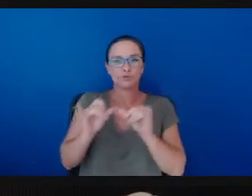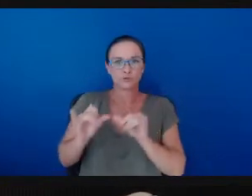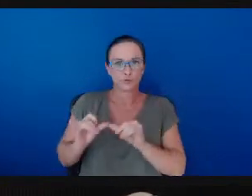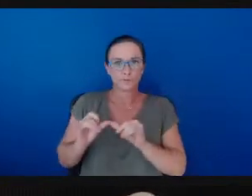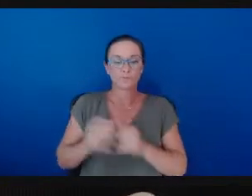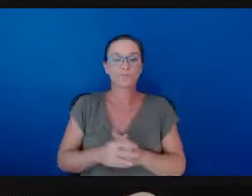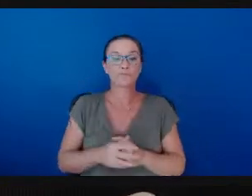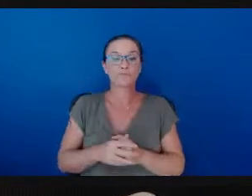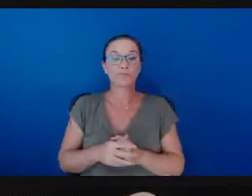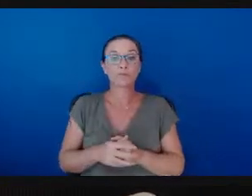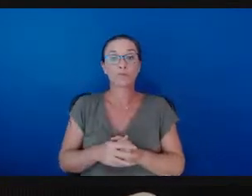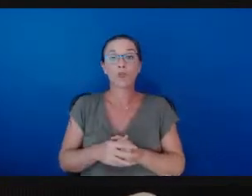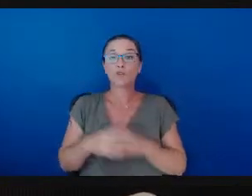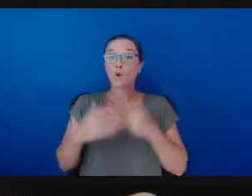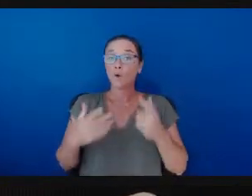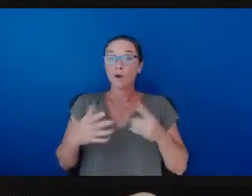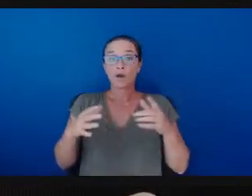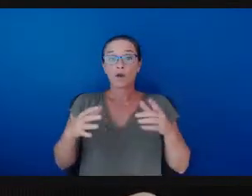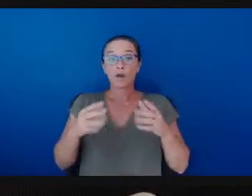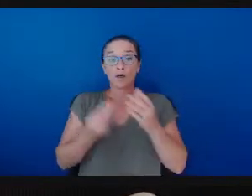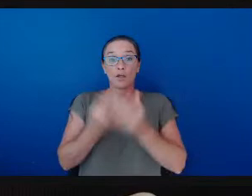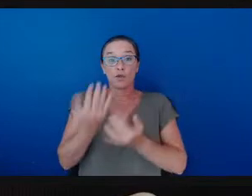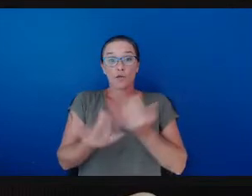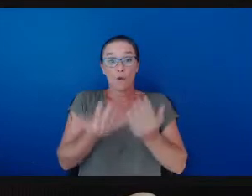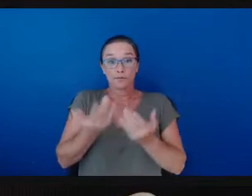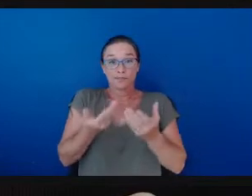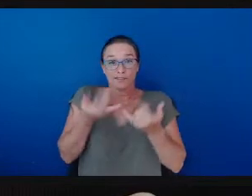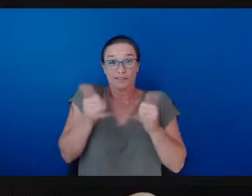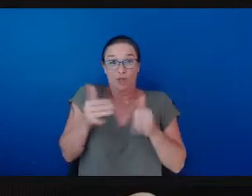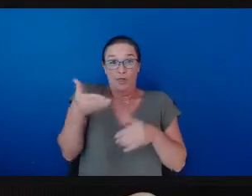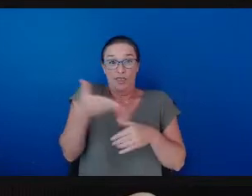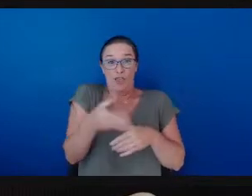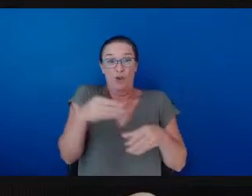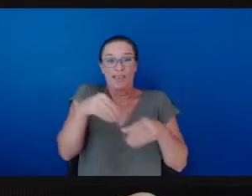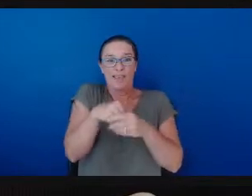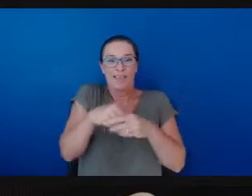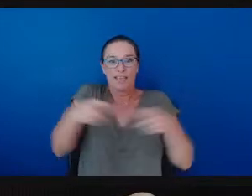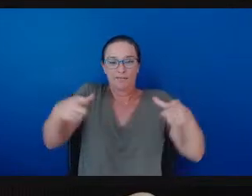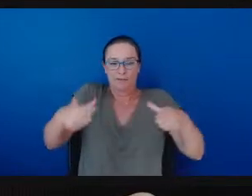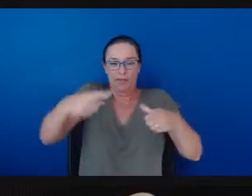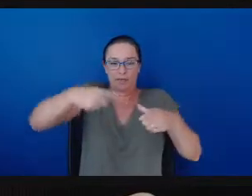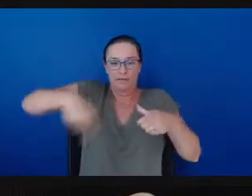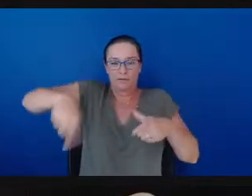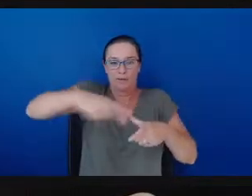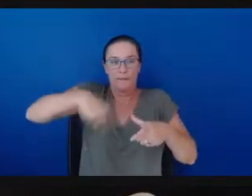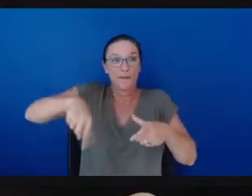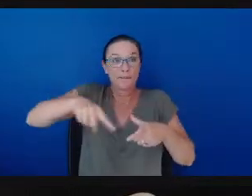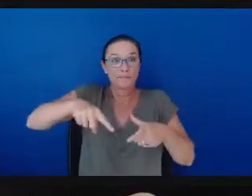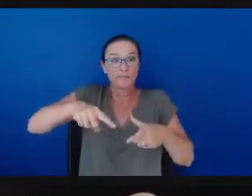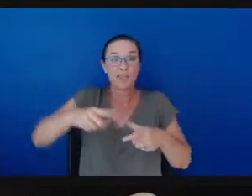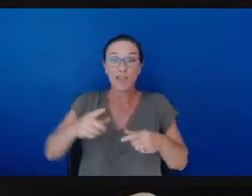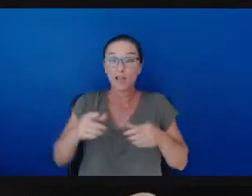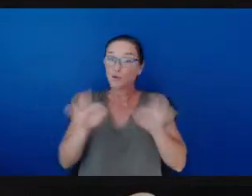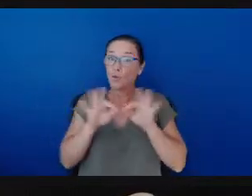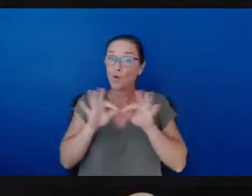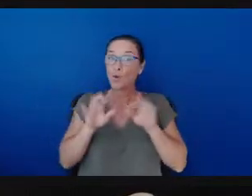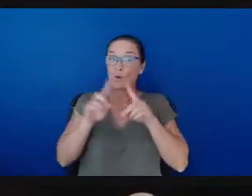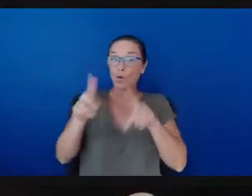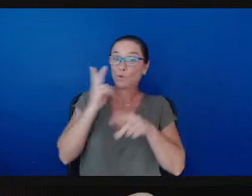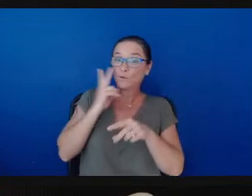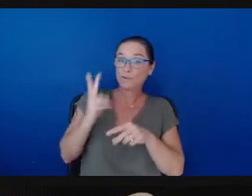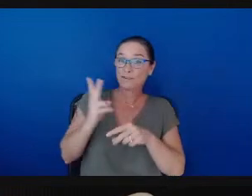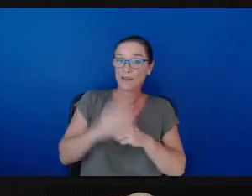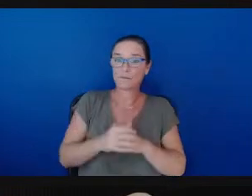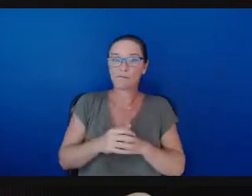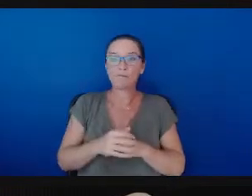summary, the eruption remains contained within Kilauea summit, very spectacular and worth trying to see. And lava is not